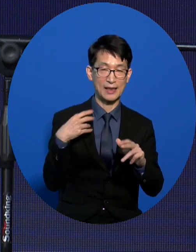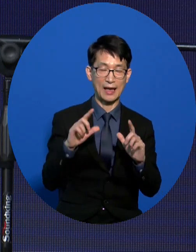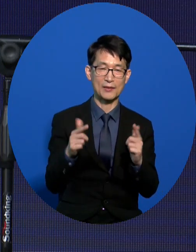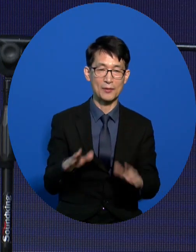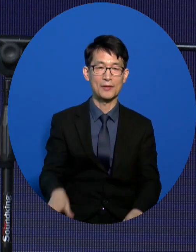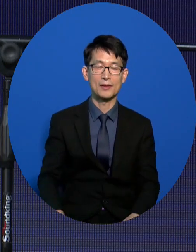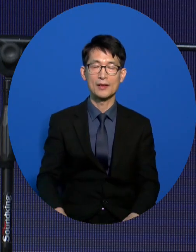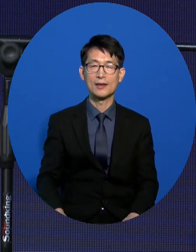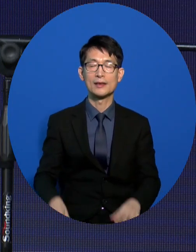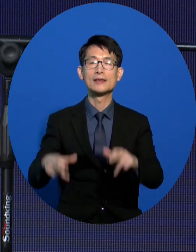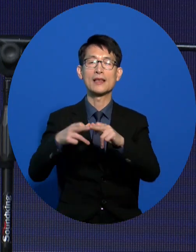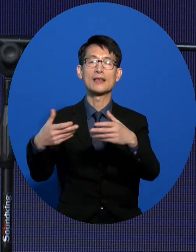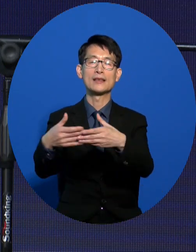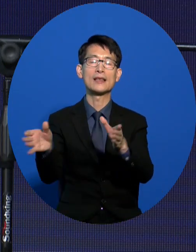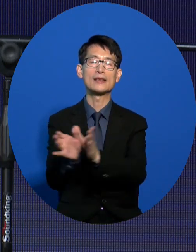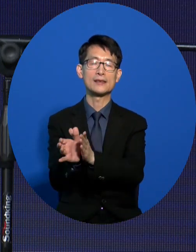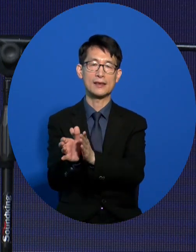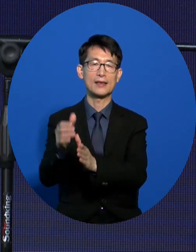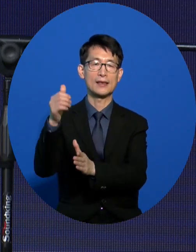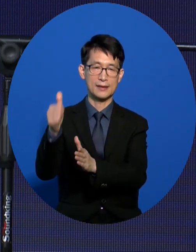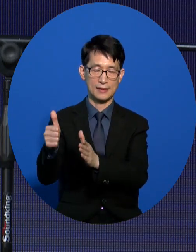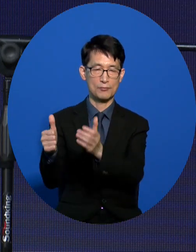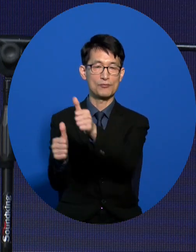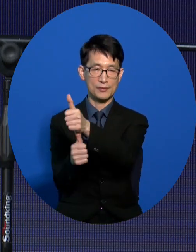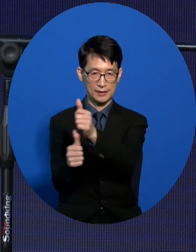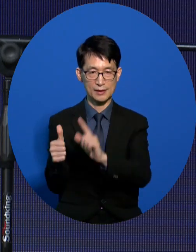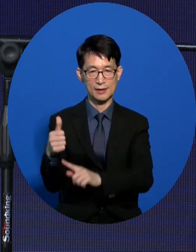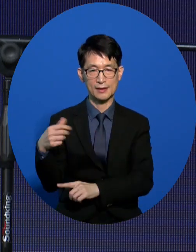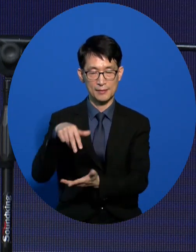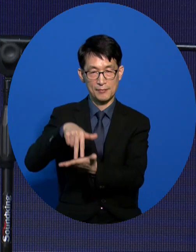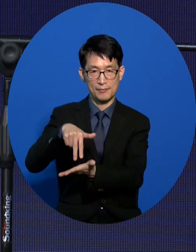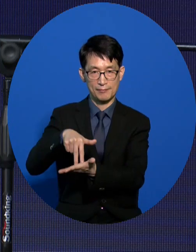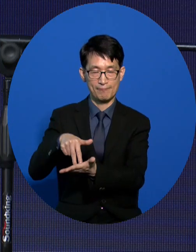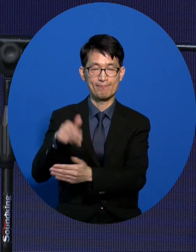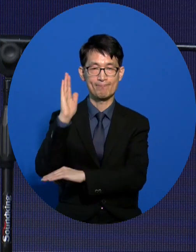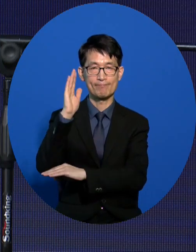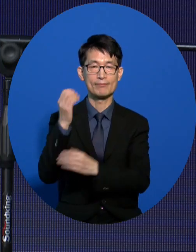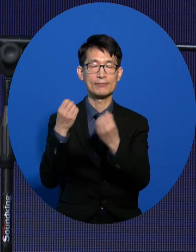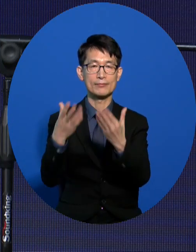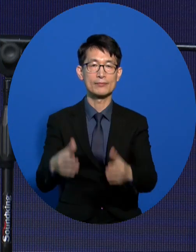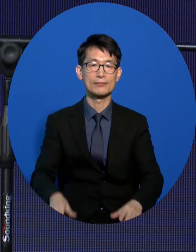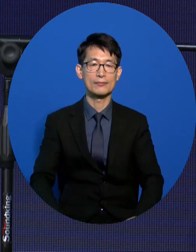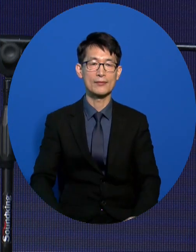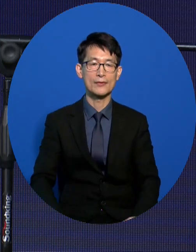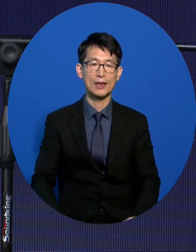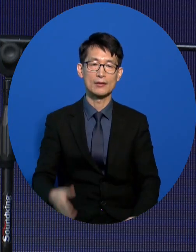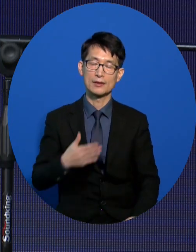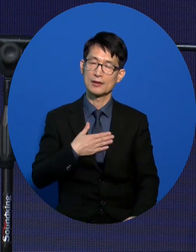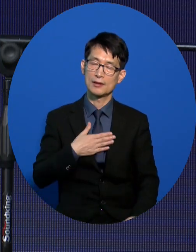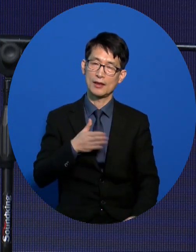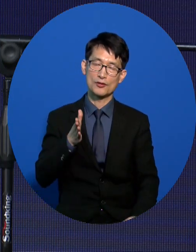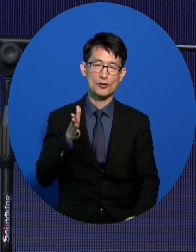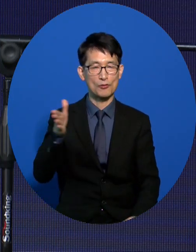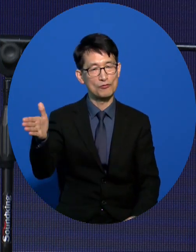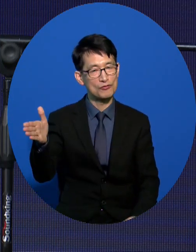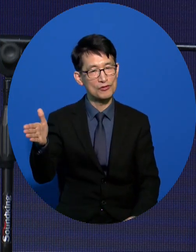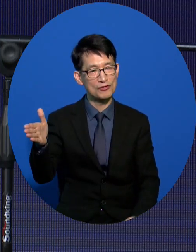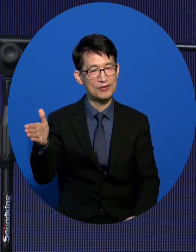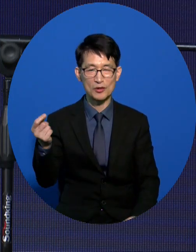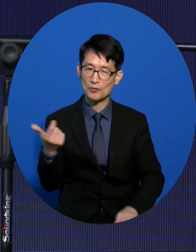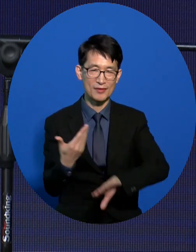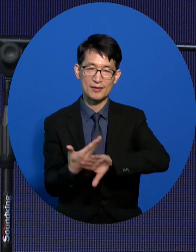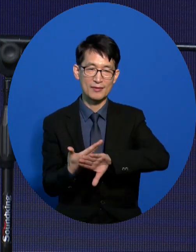the Federation of Disabled Persons or Differently Abled Persons, let me speak on this and not just focus on